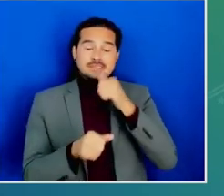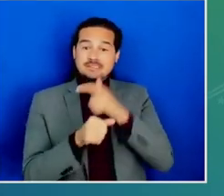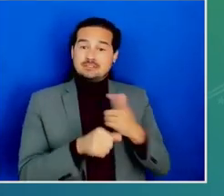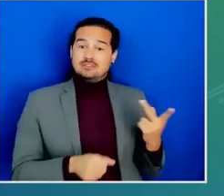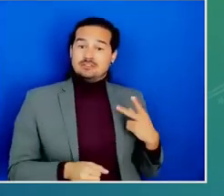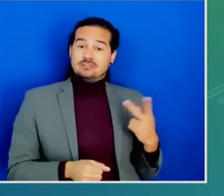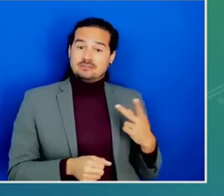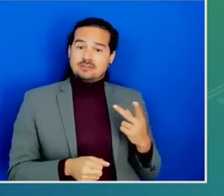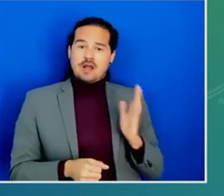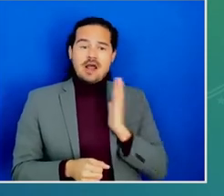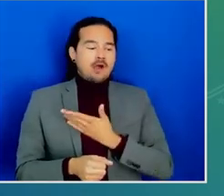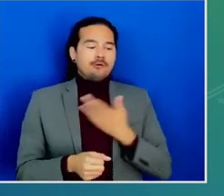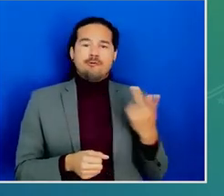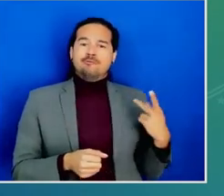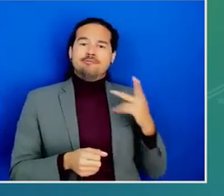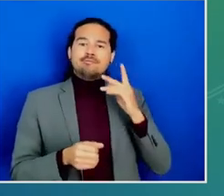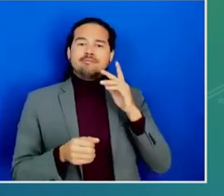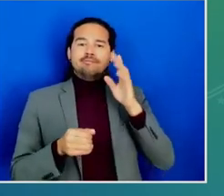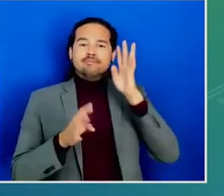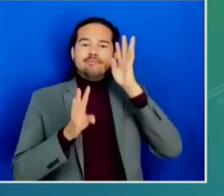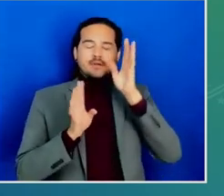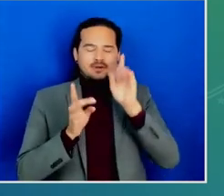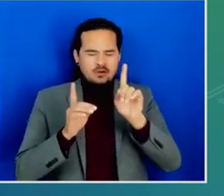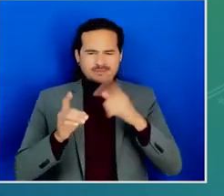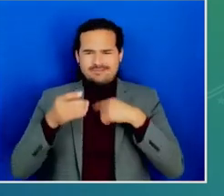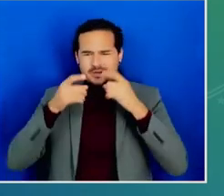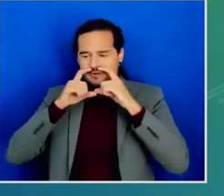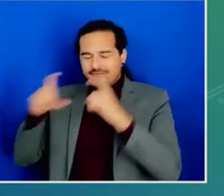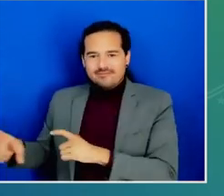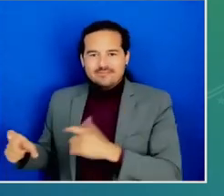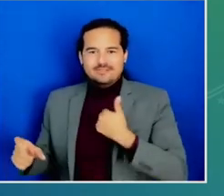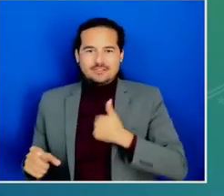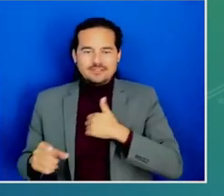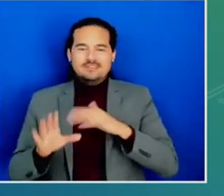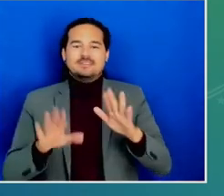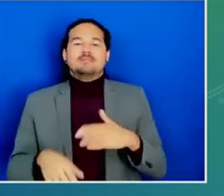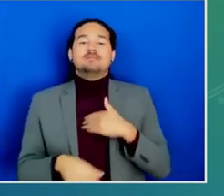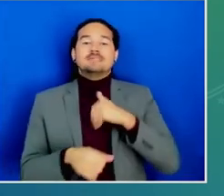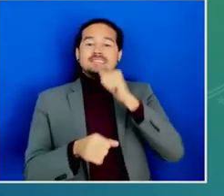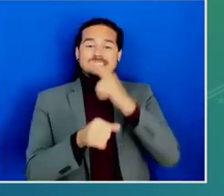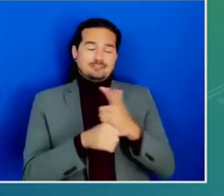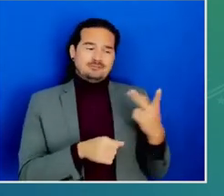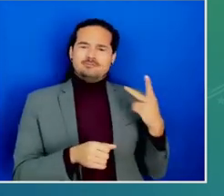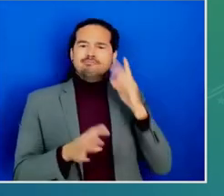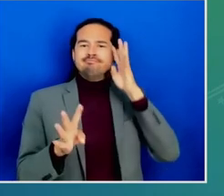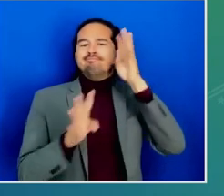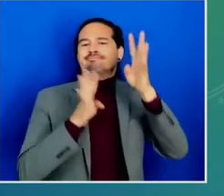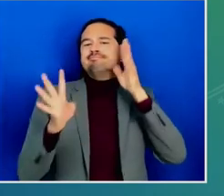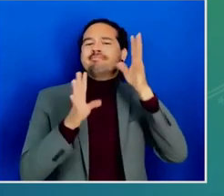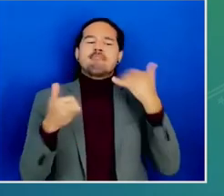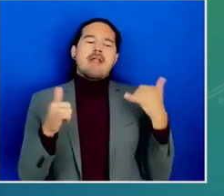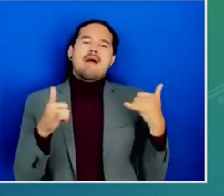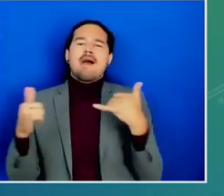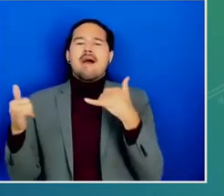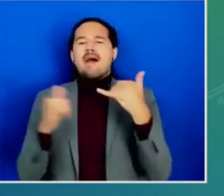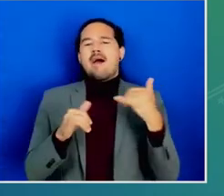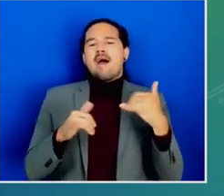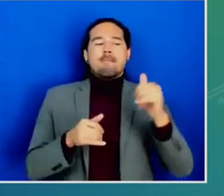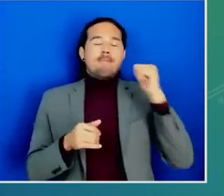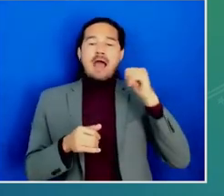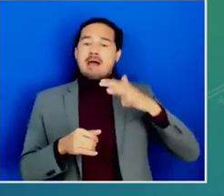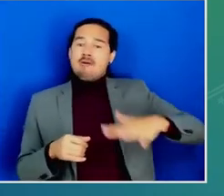backyards, playing in the woods. Oops, I'll take that off. Playing in the woods and around ponds in our hometown.